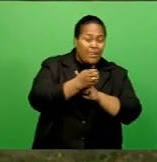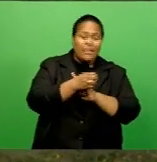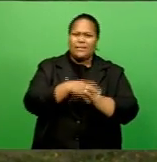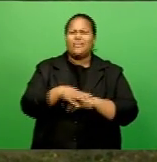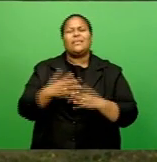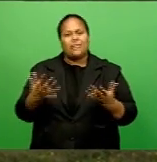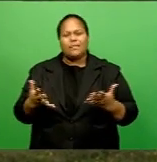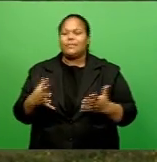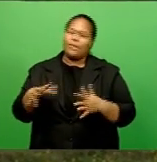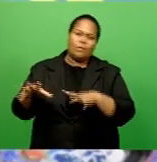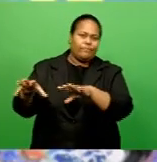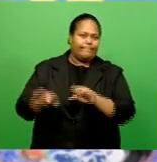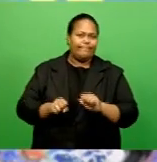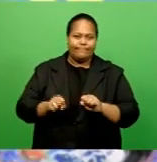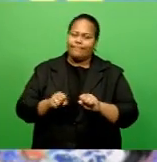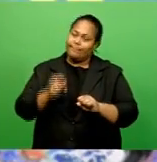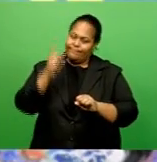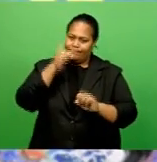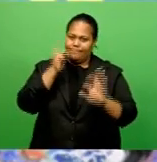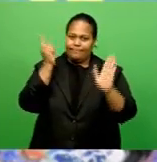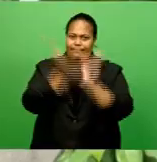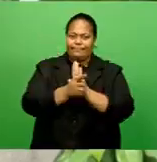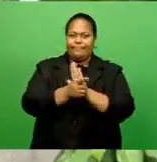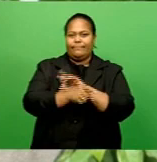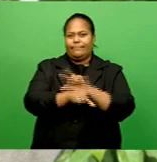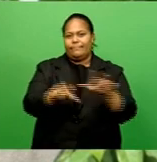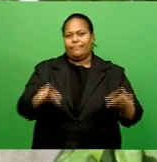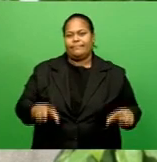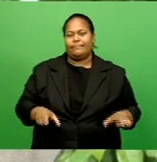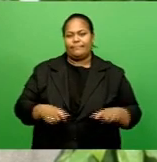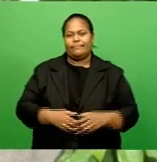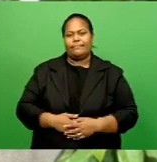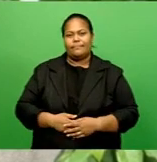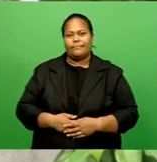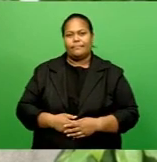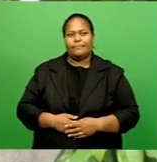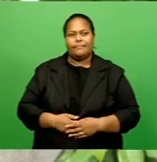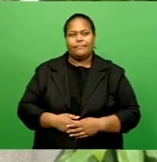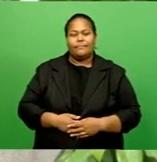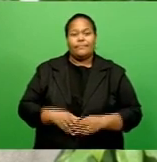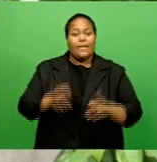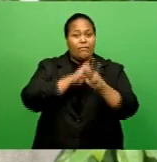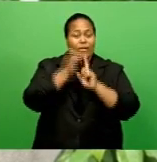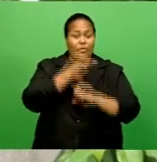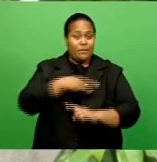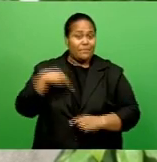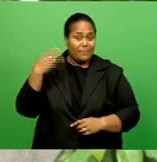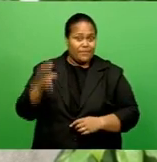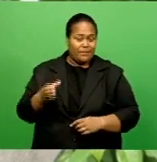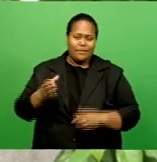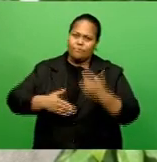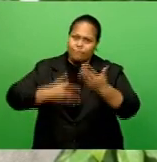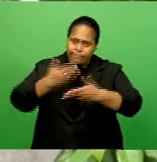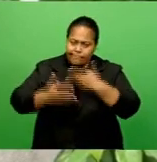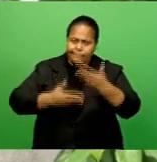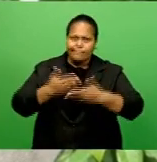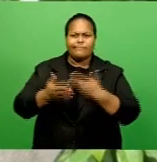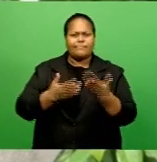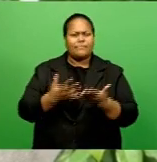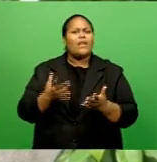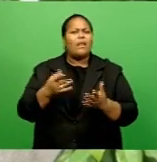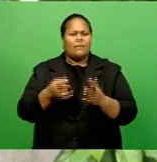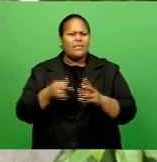be dealt with swiftly and severely. The Environment Minister reiterated that the ultimate purpose for tracking